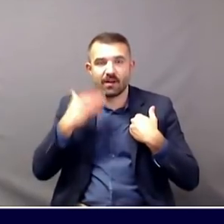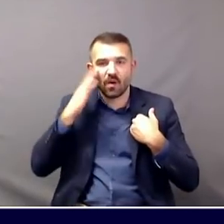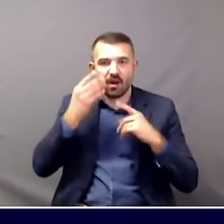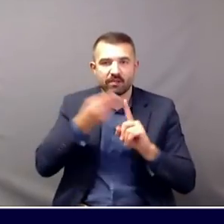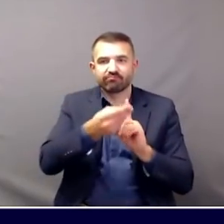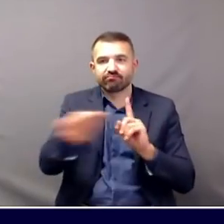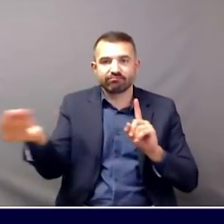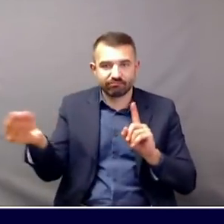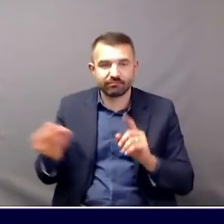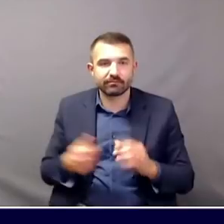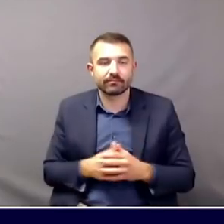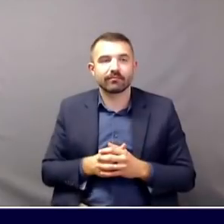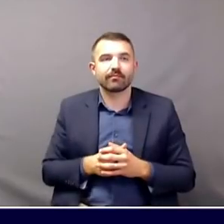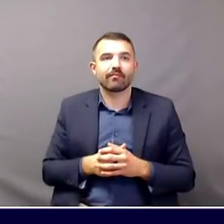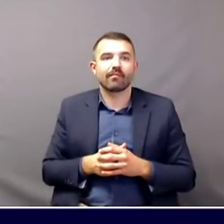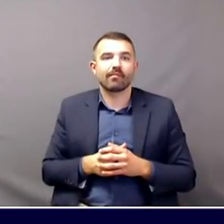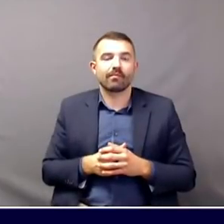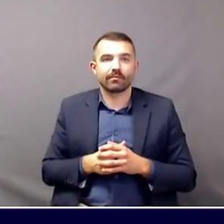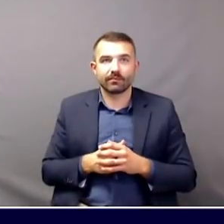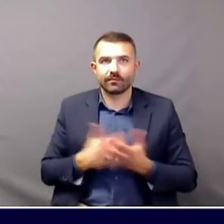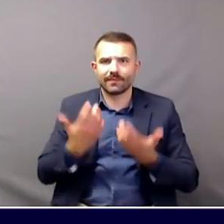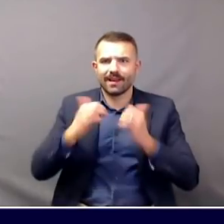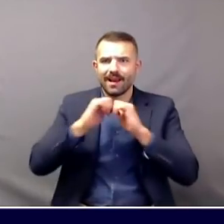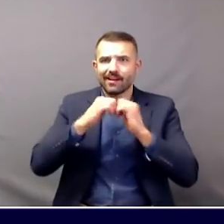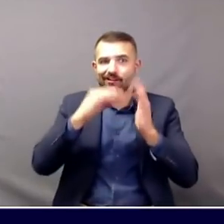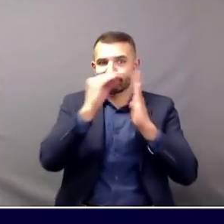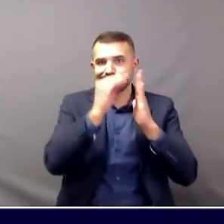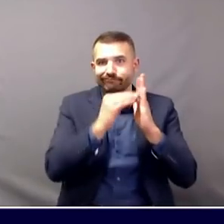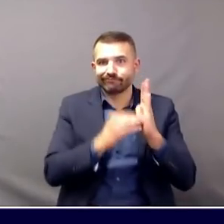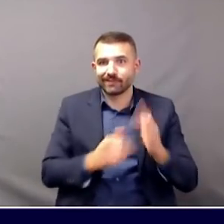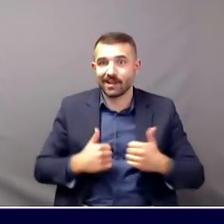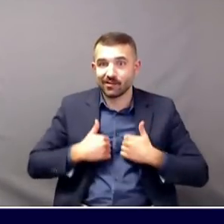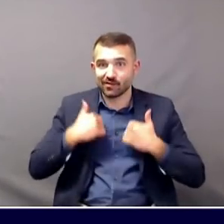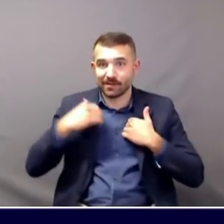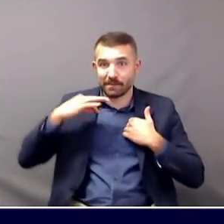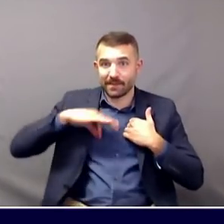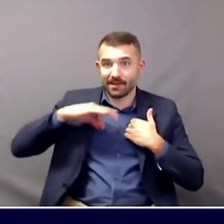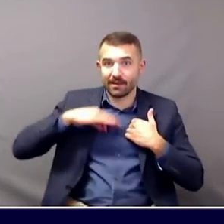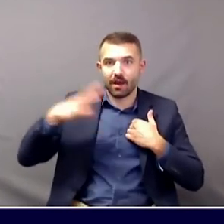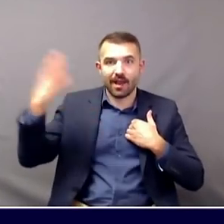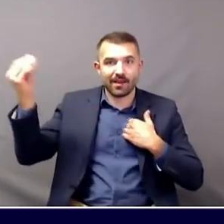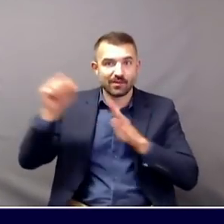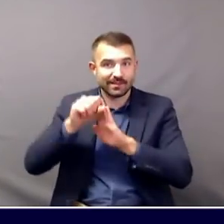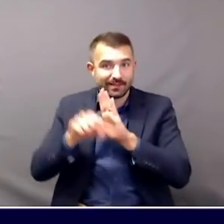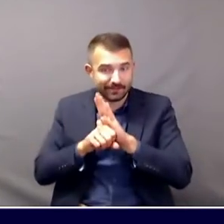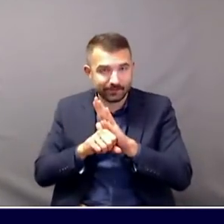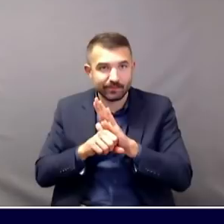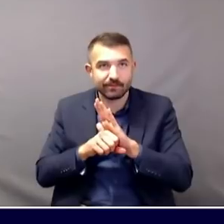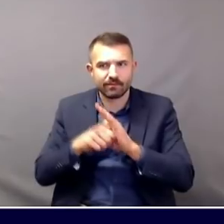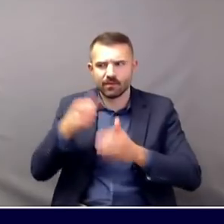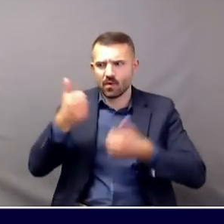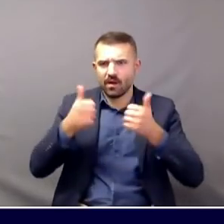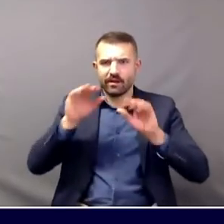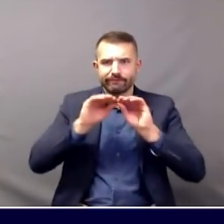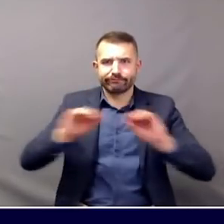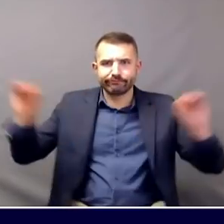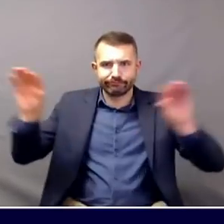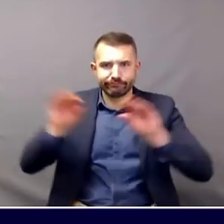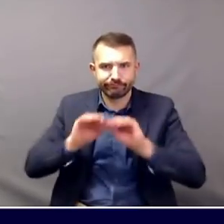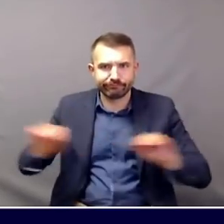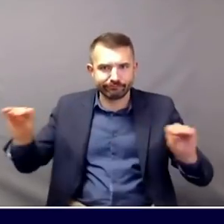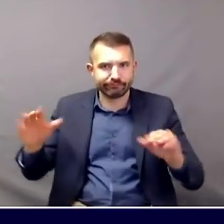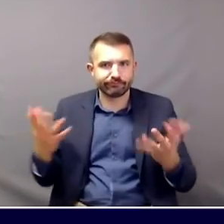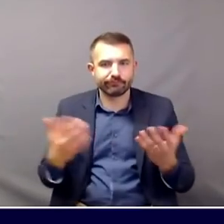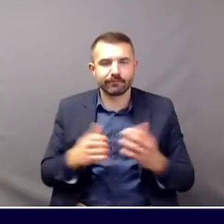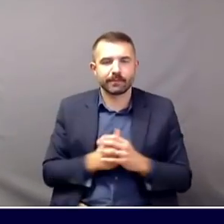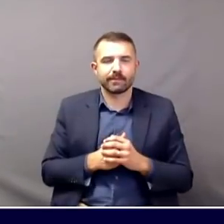respect to how those cases are logged, if students are claiming residency in Maine, which my understanding is that most